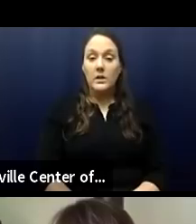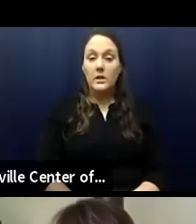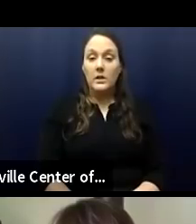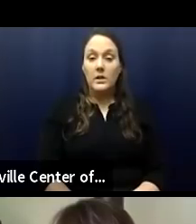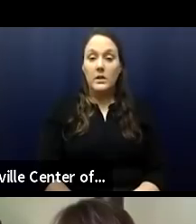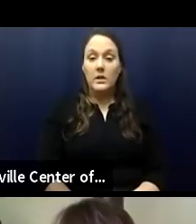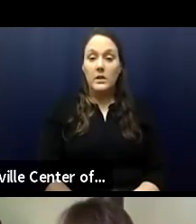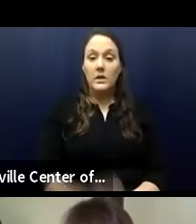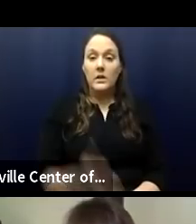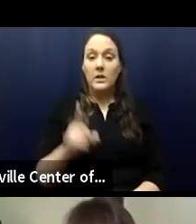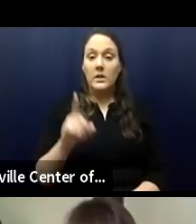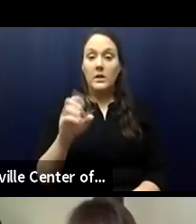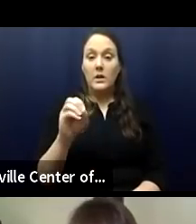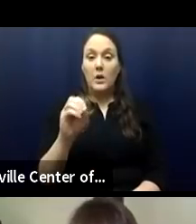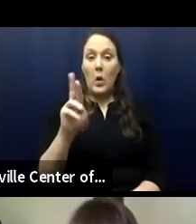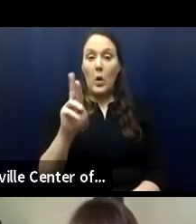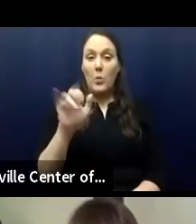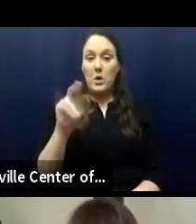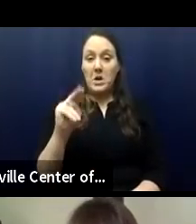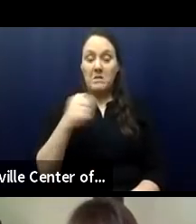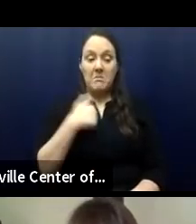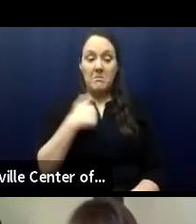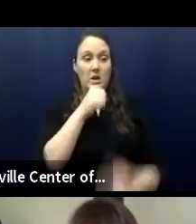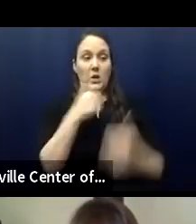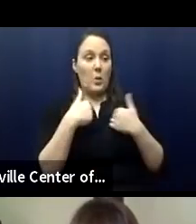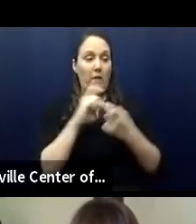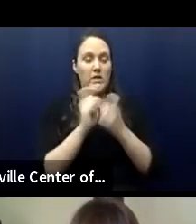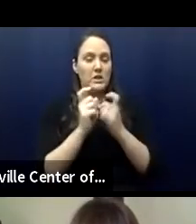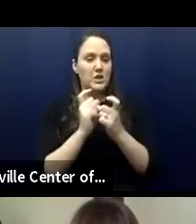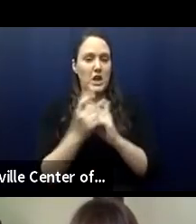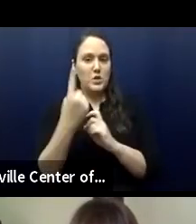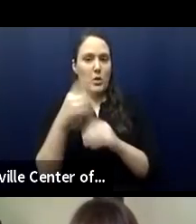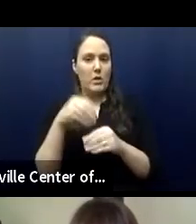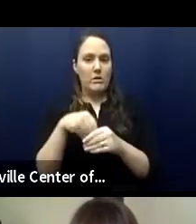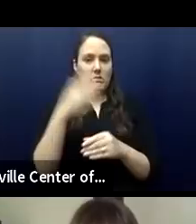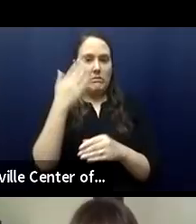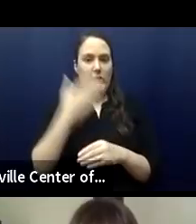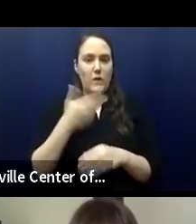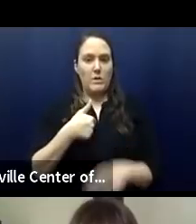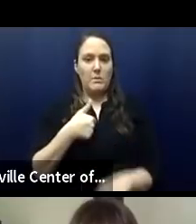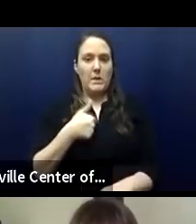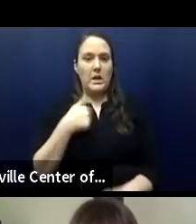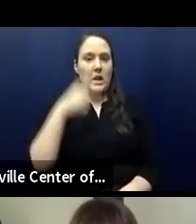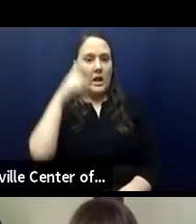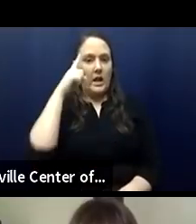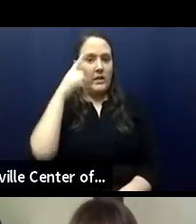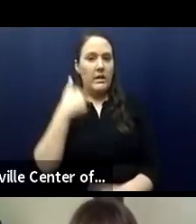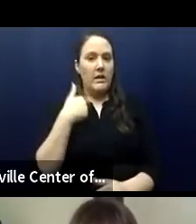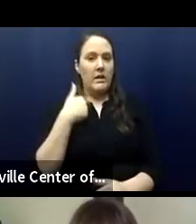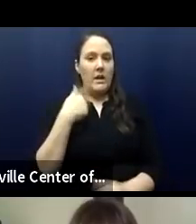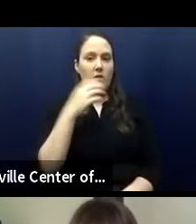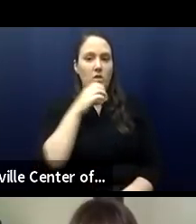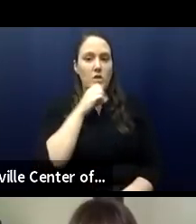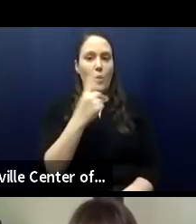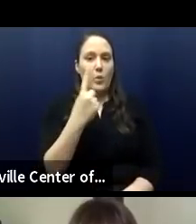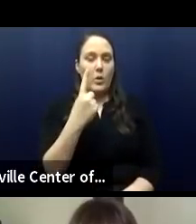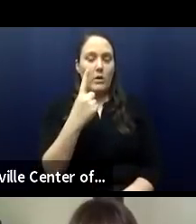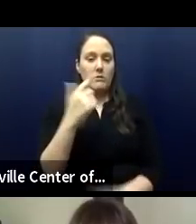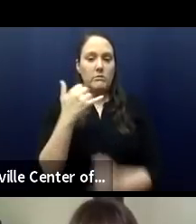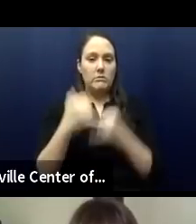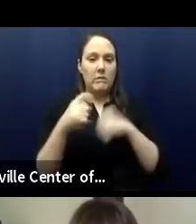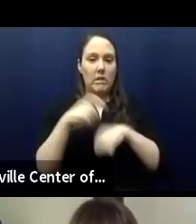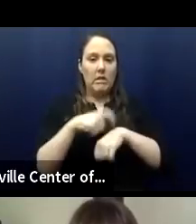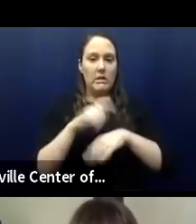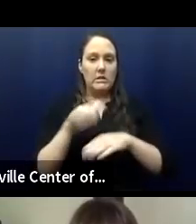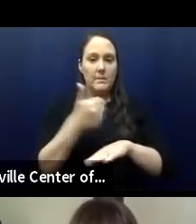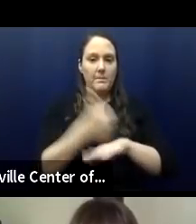I do not have the revised one, Dr. Gocher, in front of me. I don't think I have the one that was last set, but can a point of personal